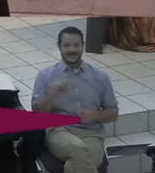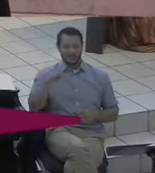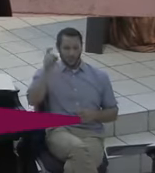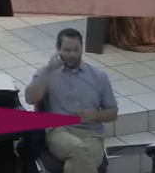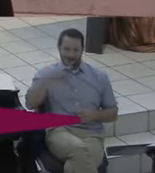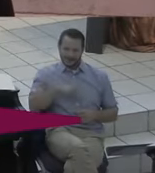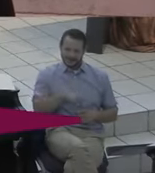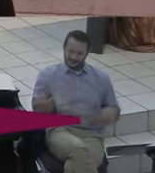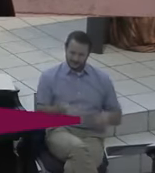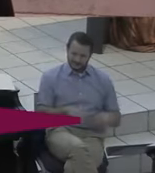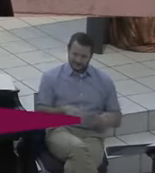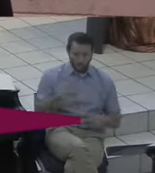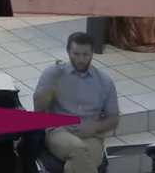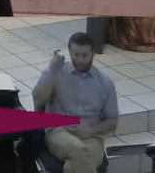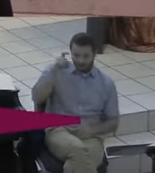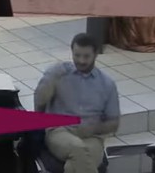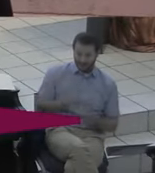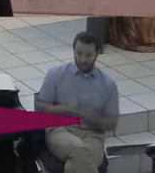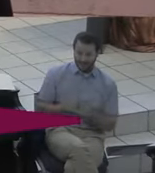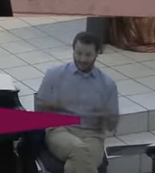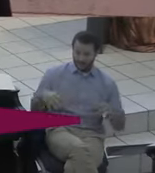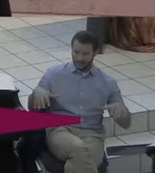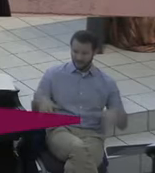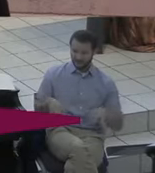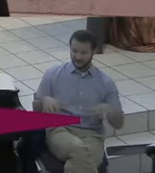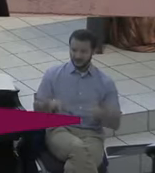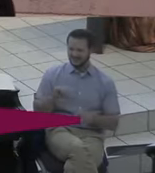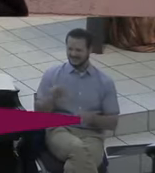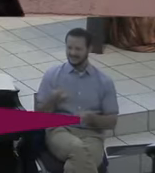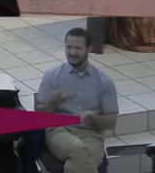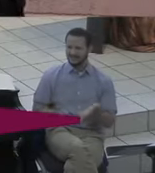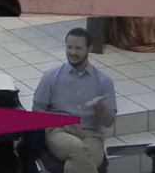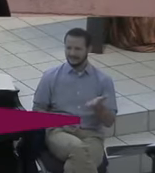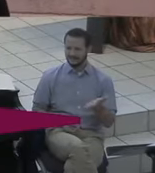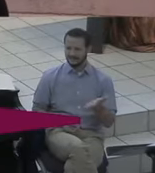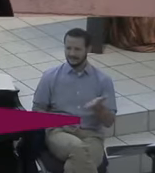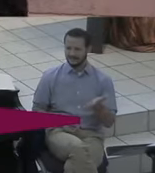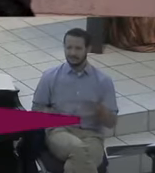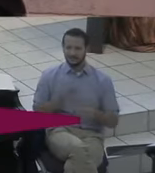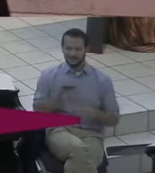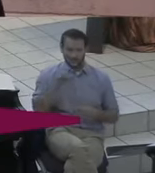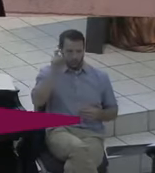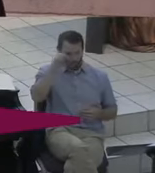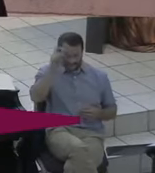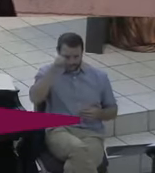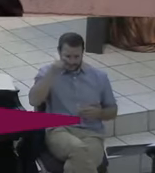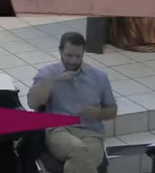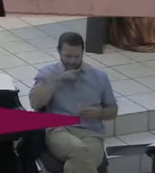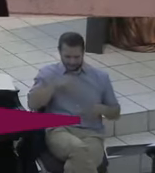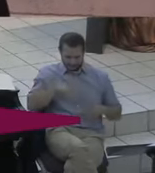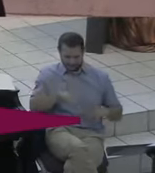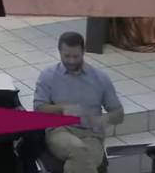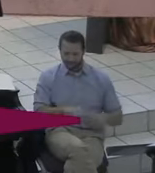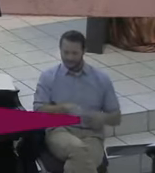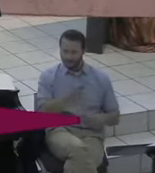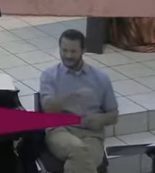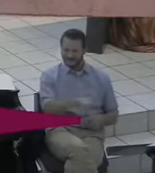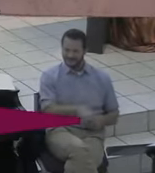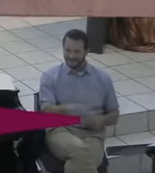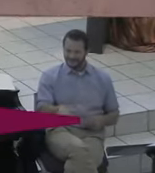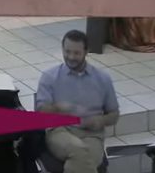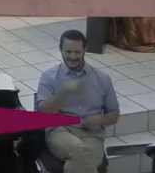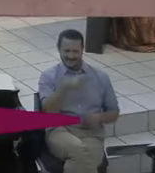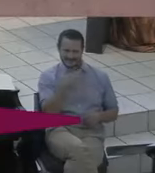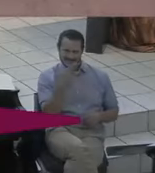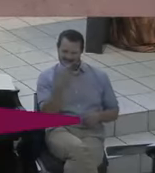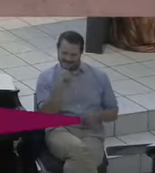action is empty. So it's wisdom that got into Moses' feet and spurred him to climb